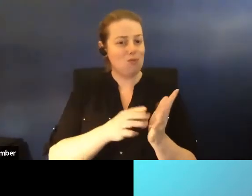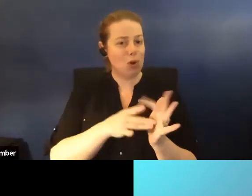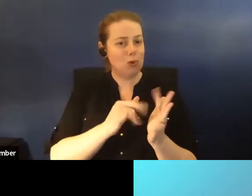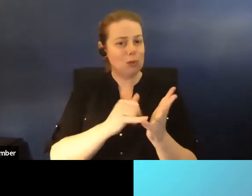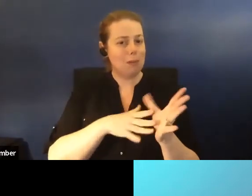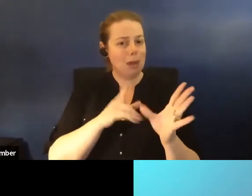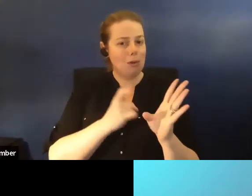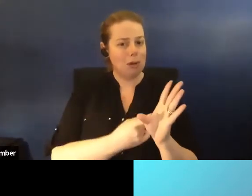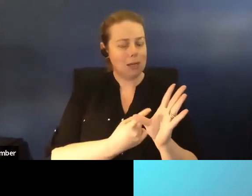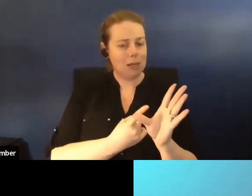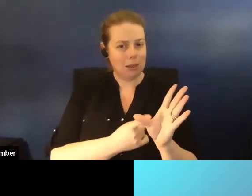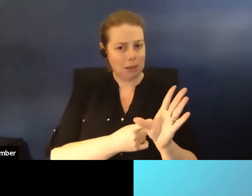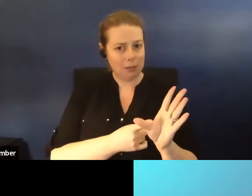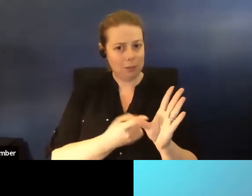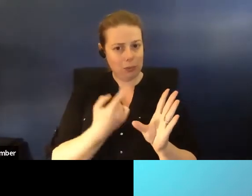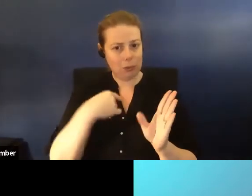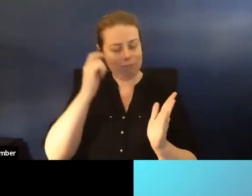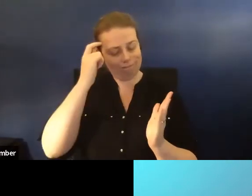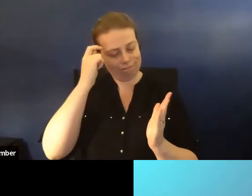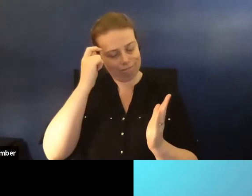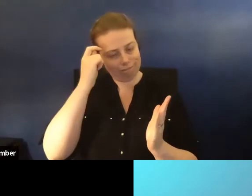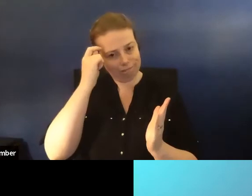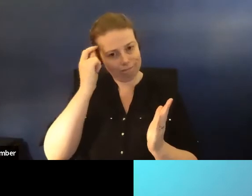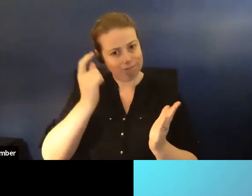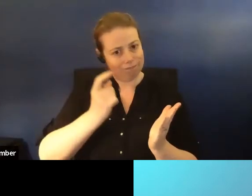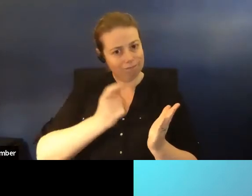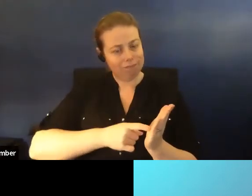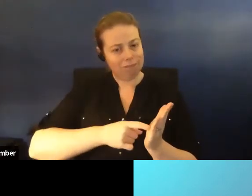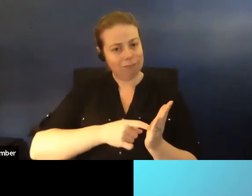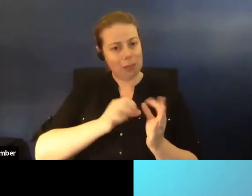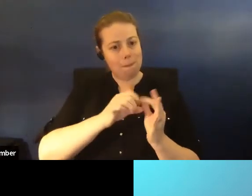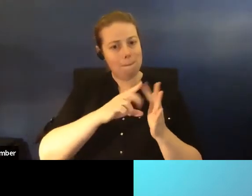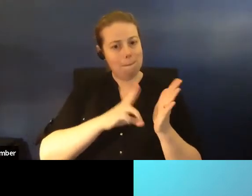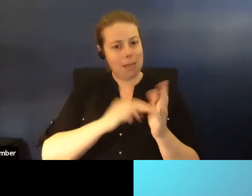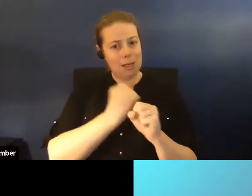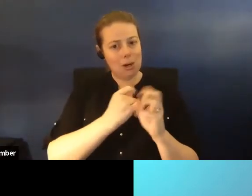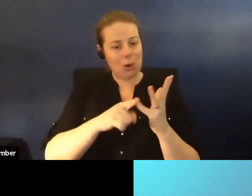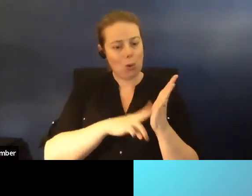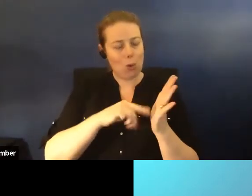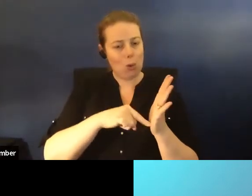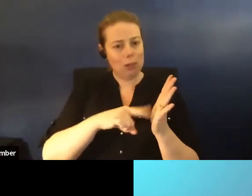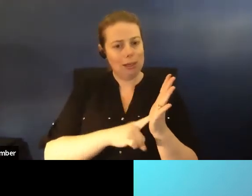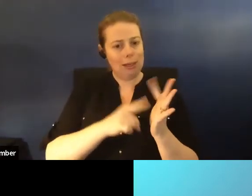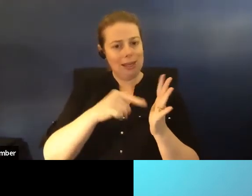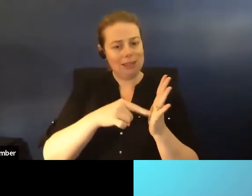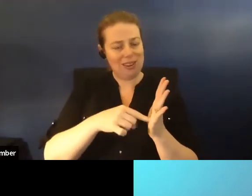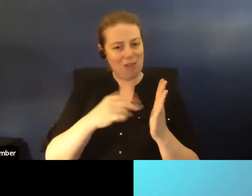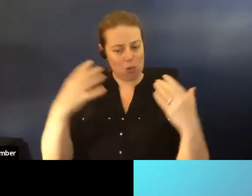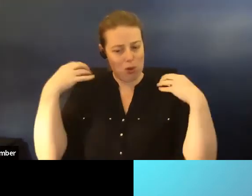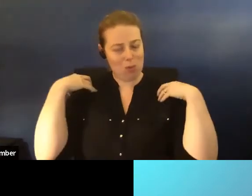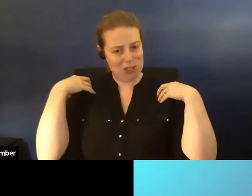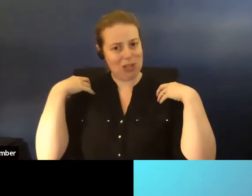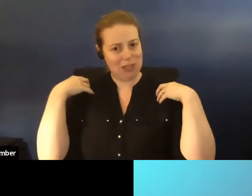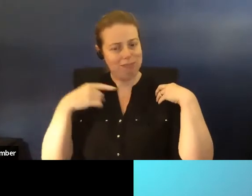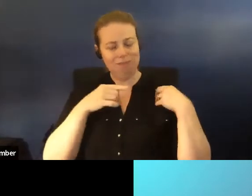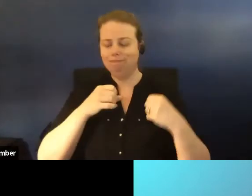when I particularly pay tribute to Ben Gauntlett as Disability Discrimination Commissioner, as he was the key kind of strategic voice in